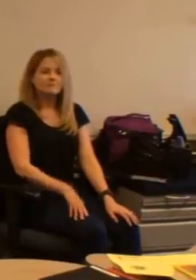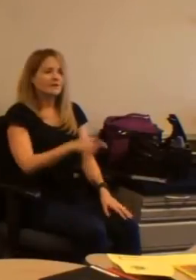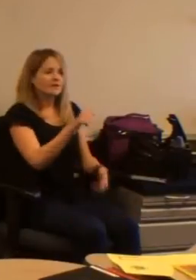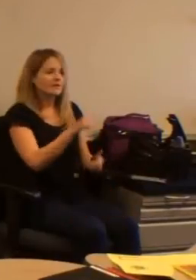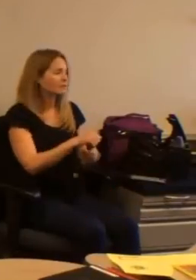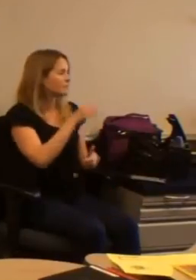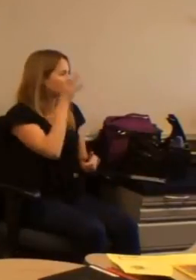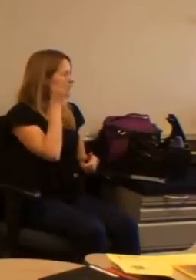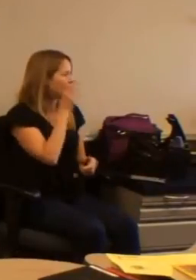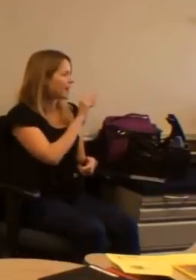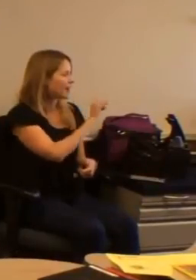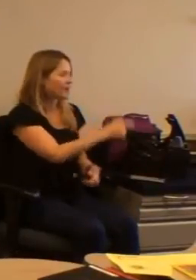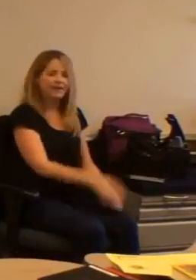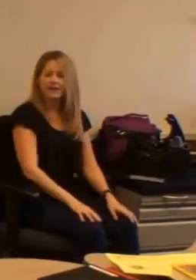Cat Wade?